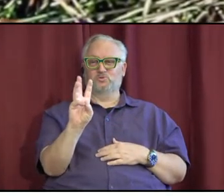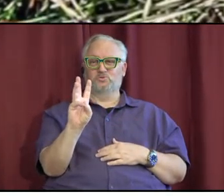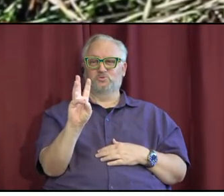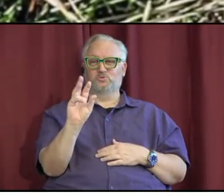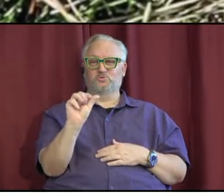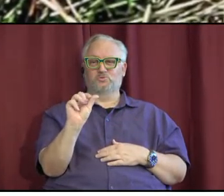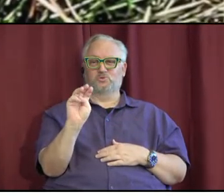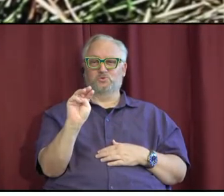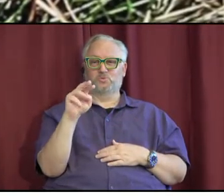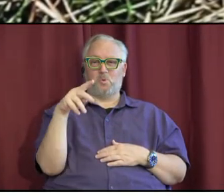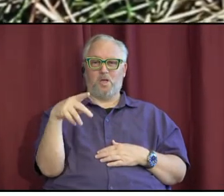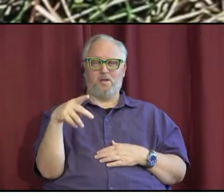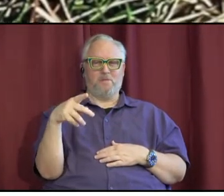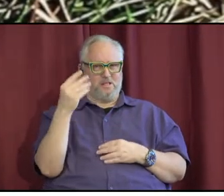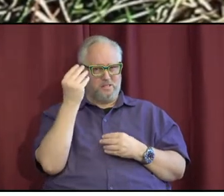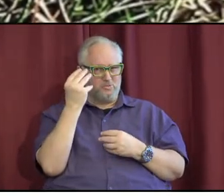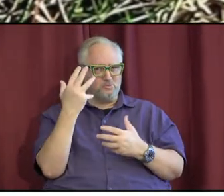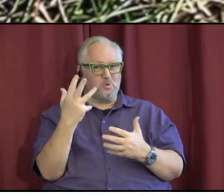spring.